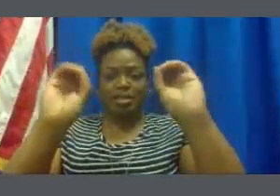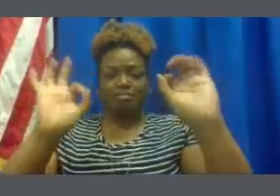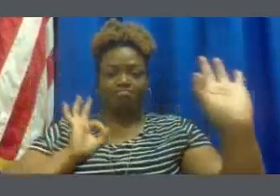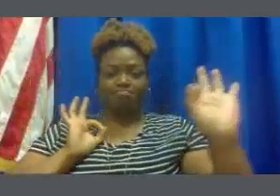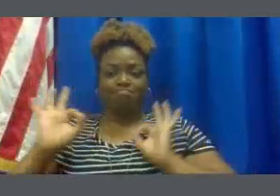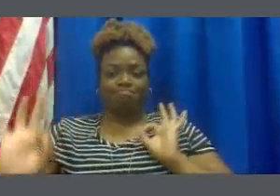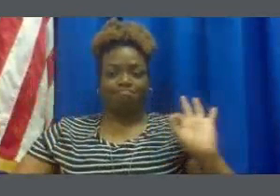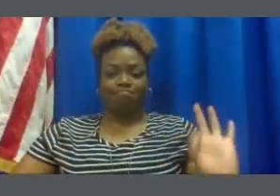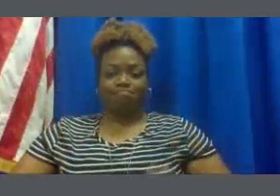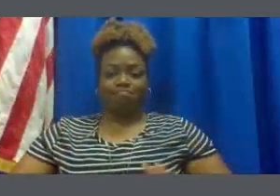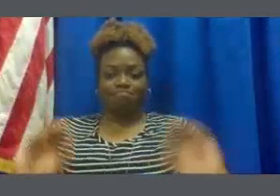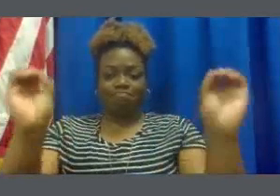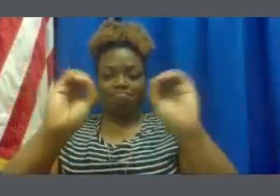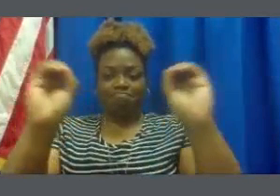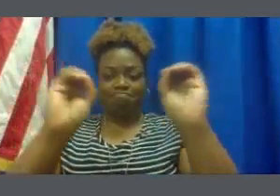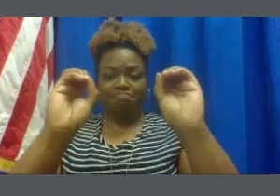Spotless.